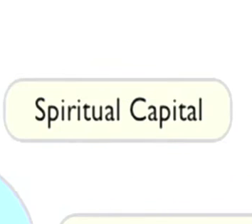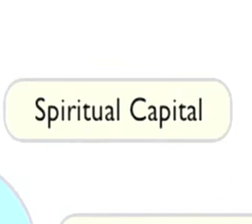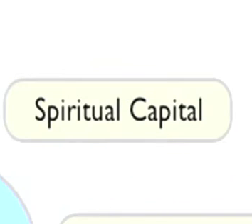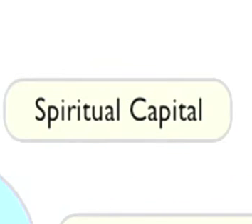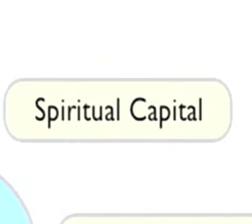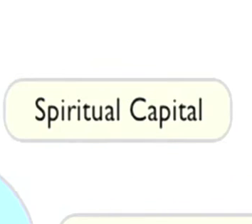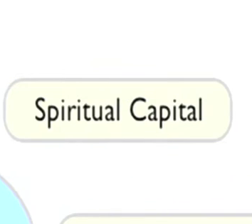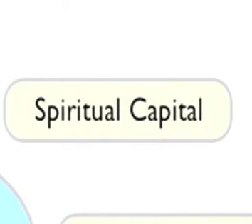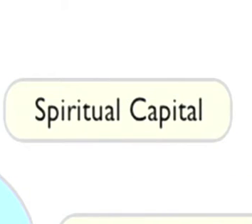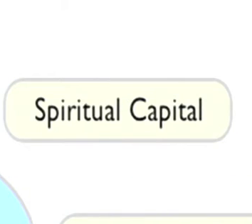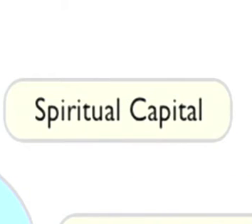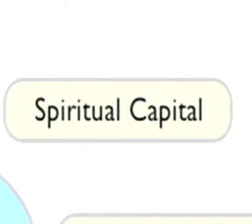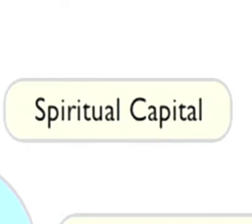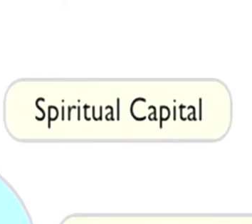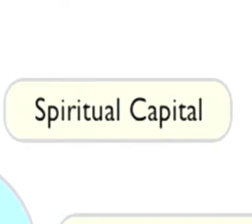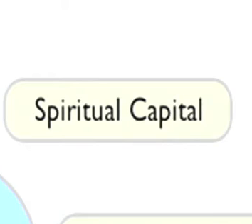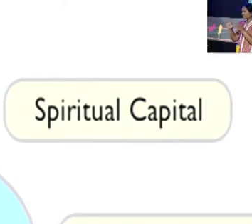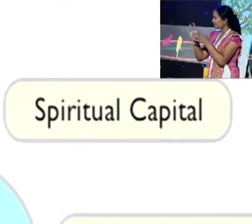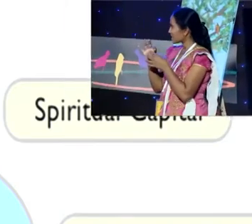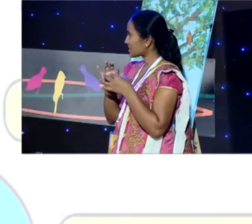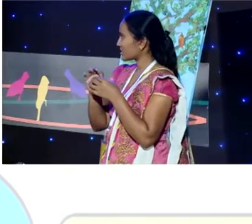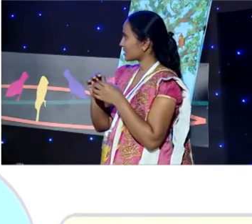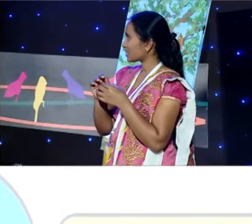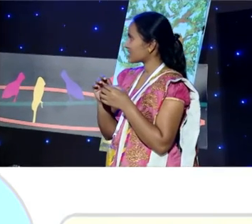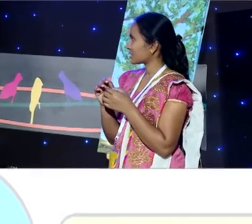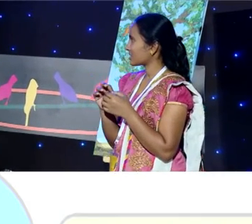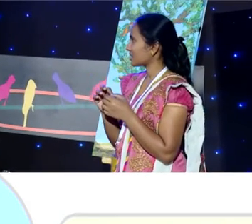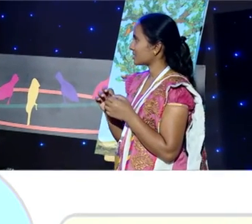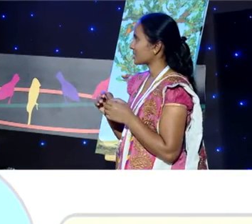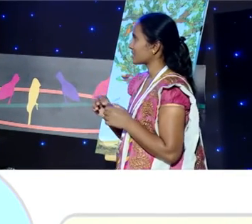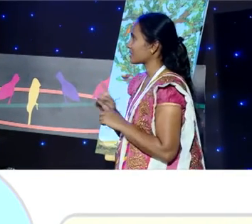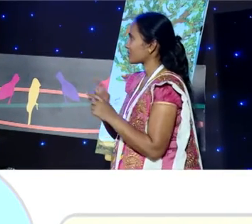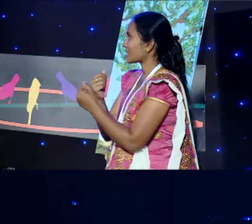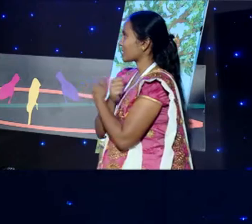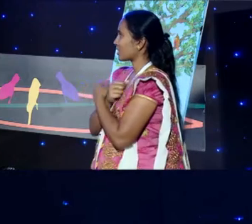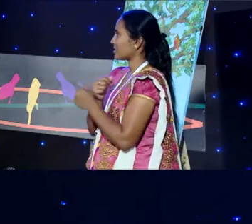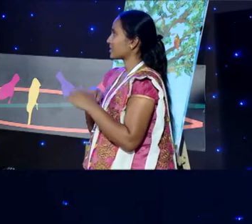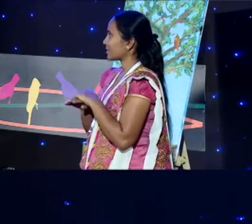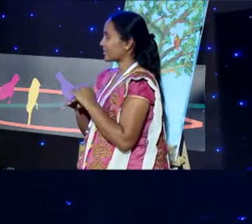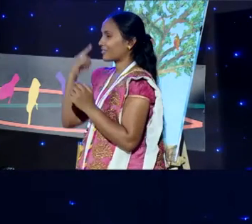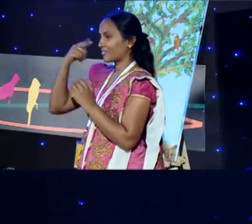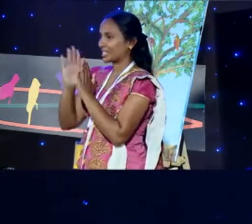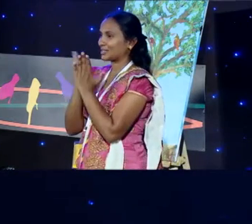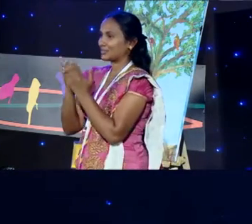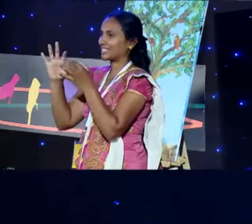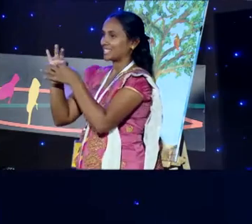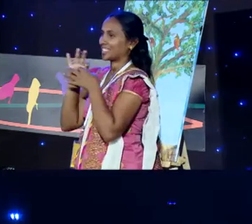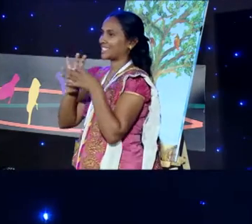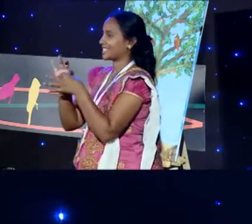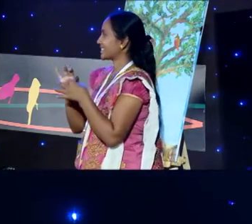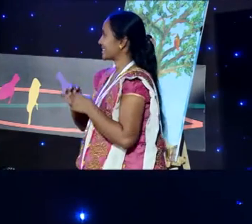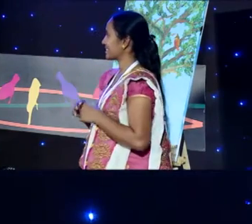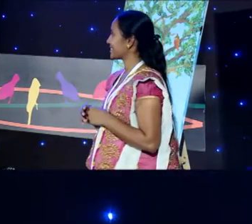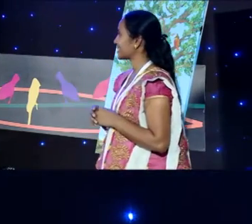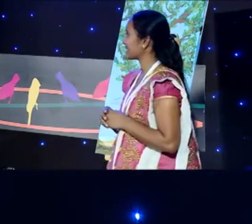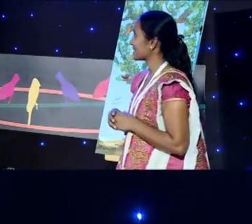connection. Facebook connections are only going to get you so far. A hug is going to get you a lot farther than Facebook connections. Right? And you can go down the